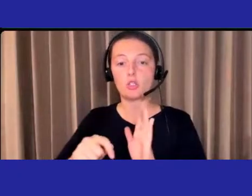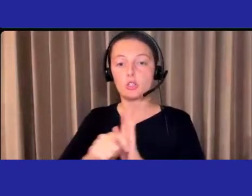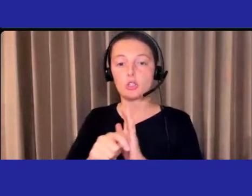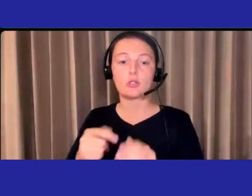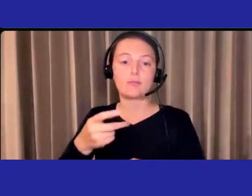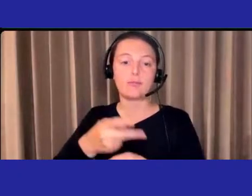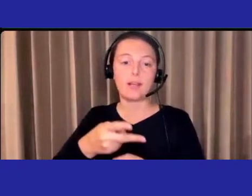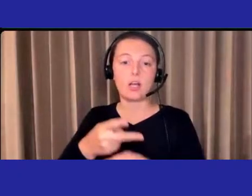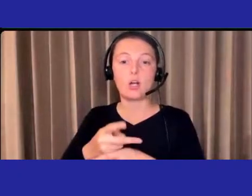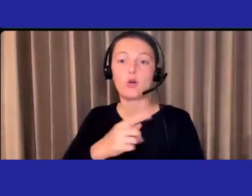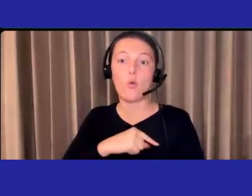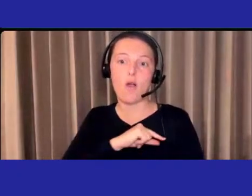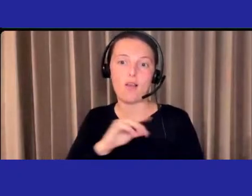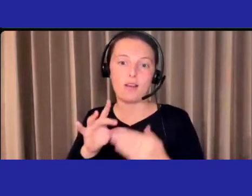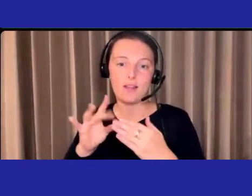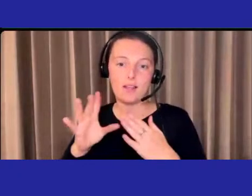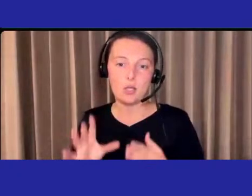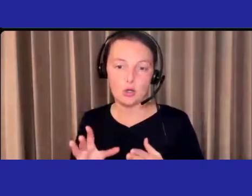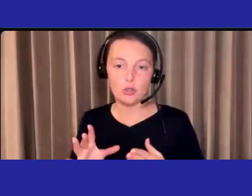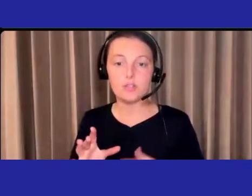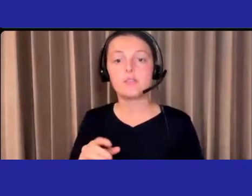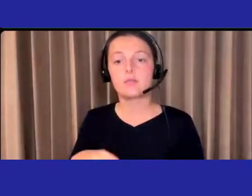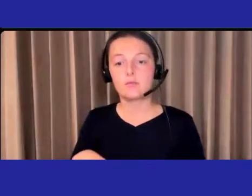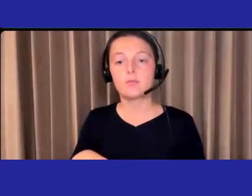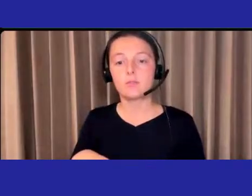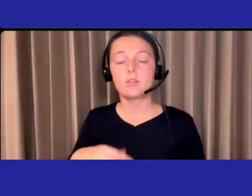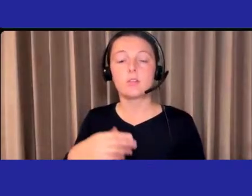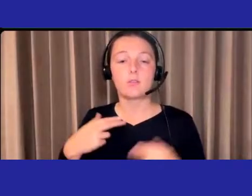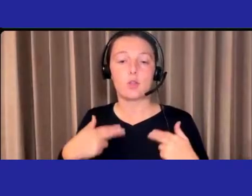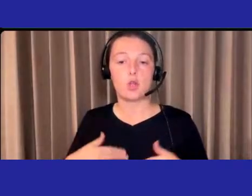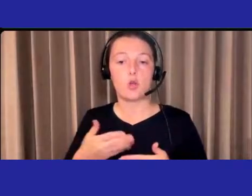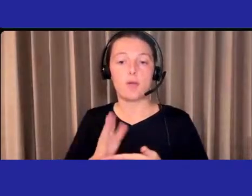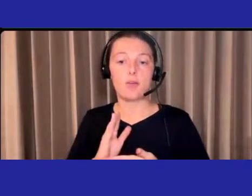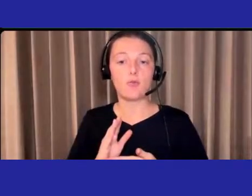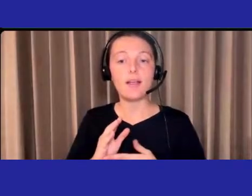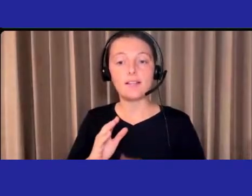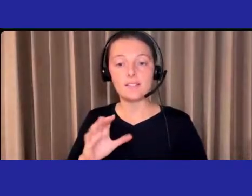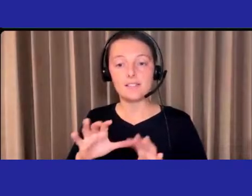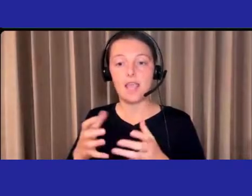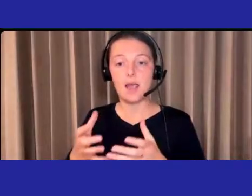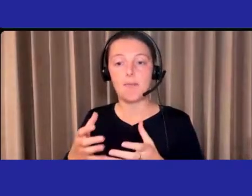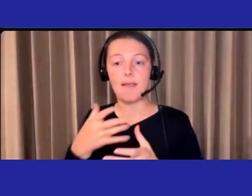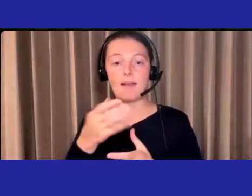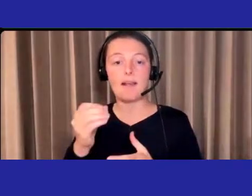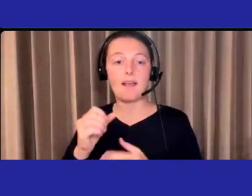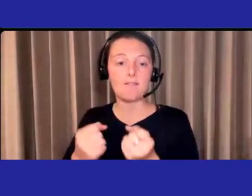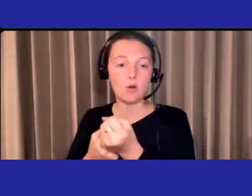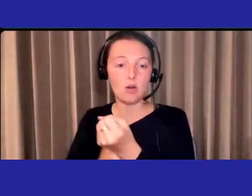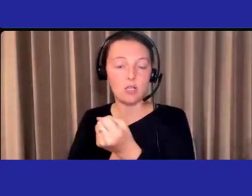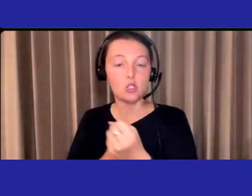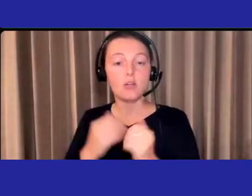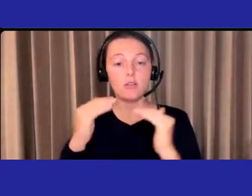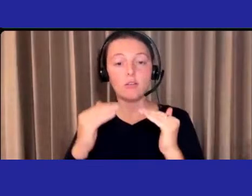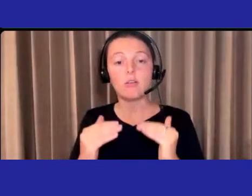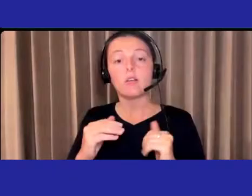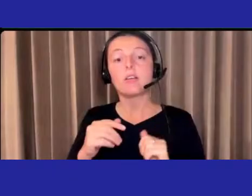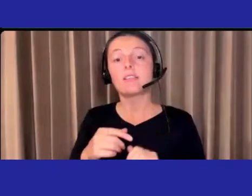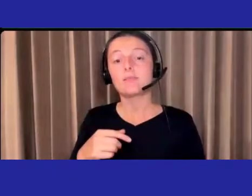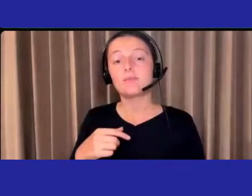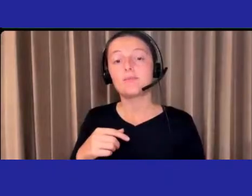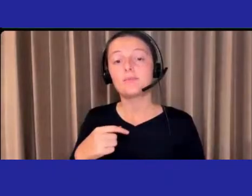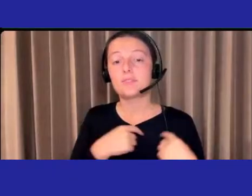and SAGE. And of note, since its exemption in 2023, New York City Health and Hospitals